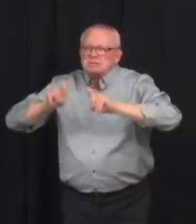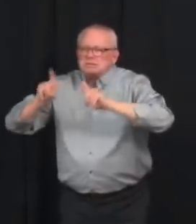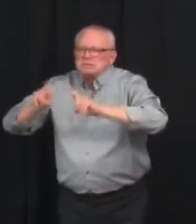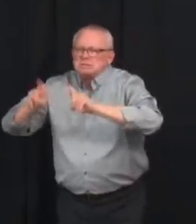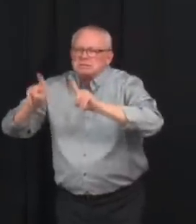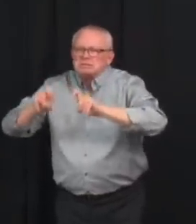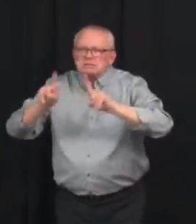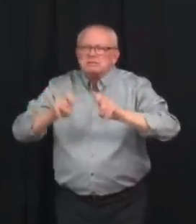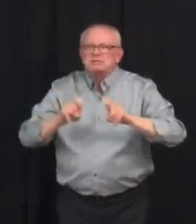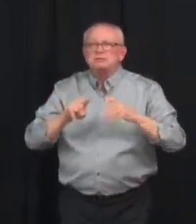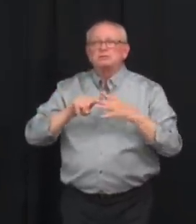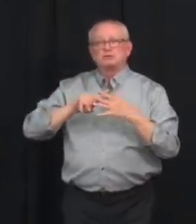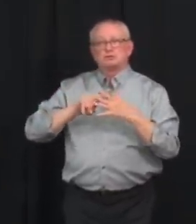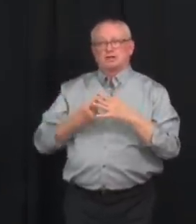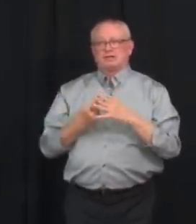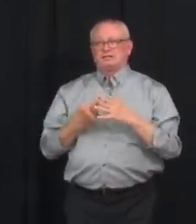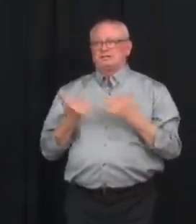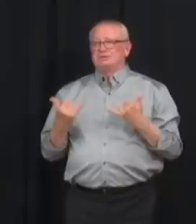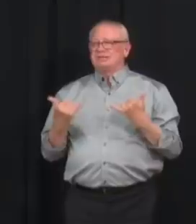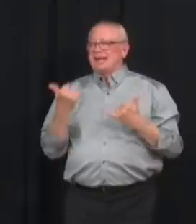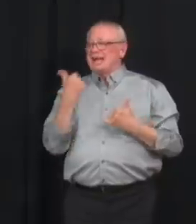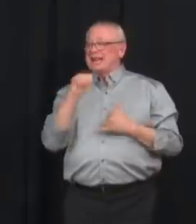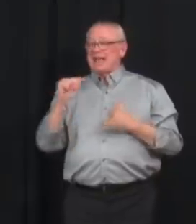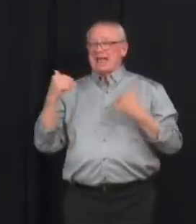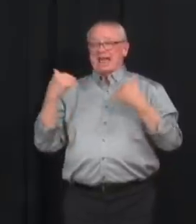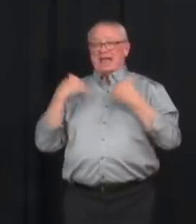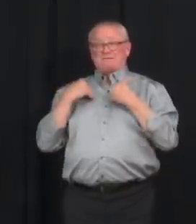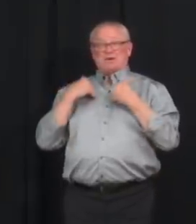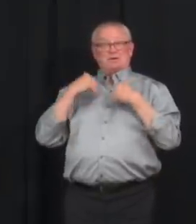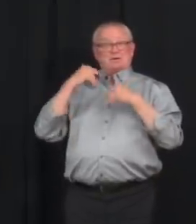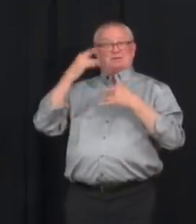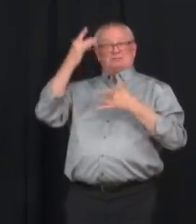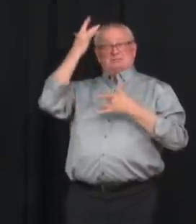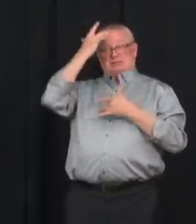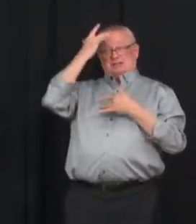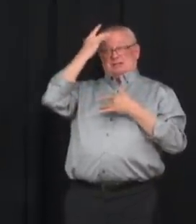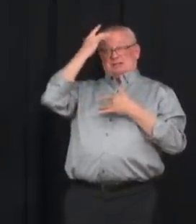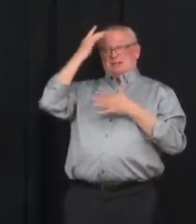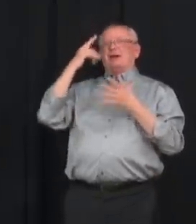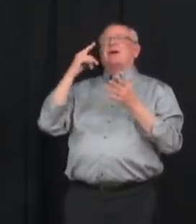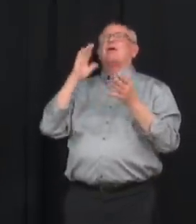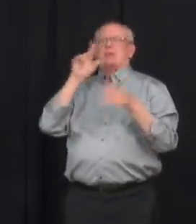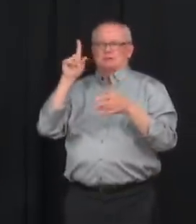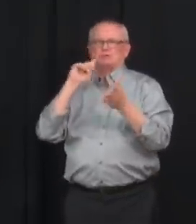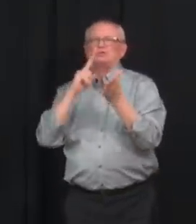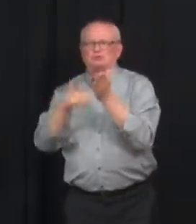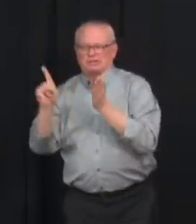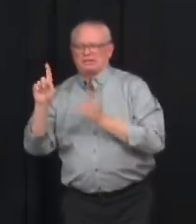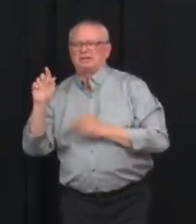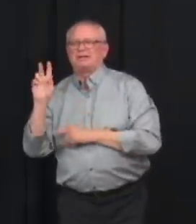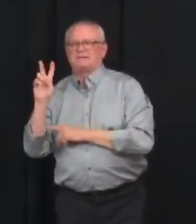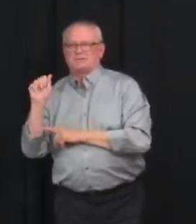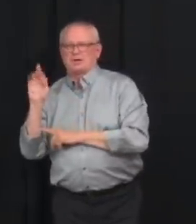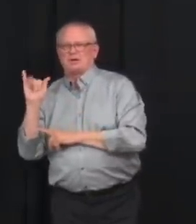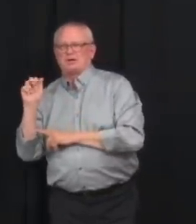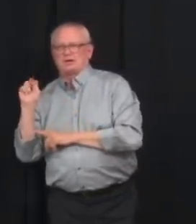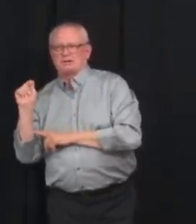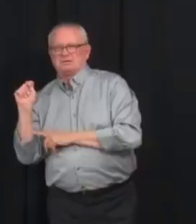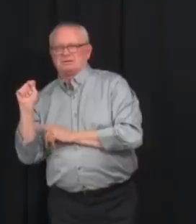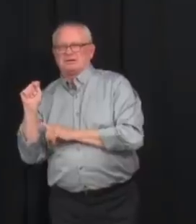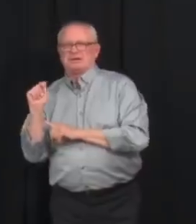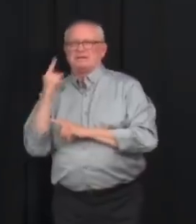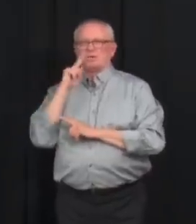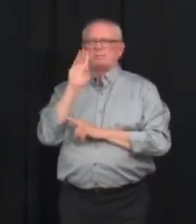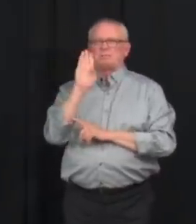screening tests for variants of concern. This includes screening for not only the B.1.1.7 or UK variant, which is